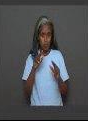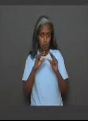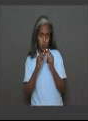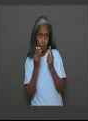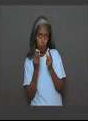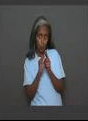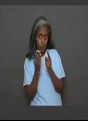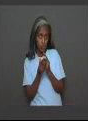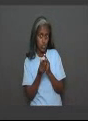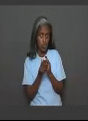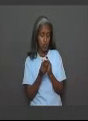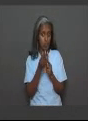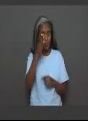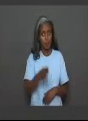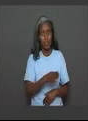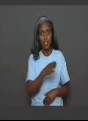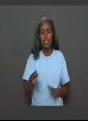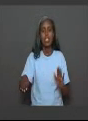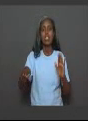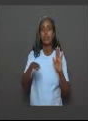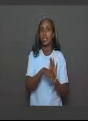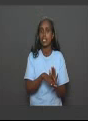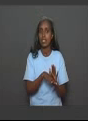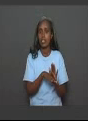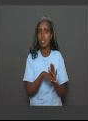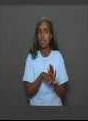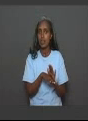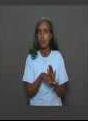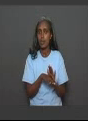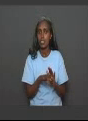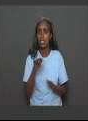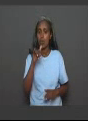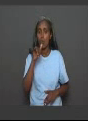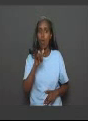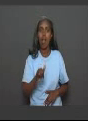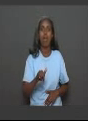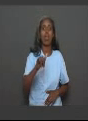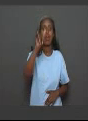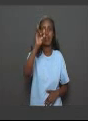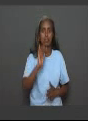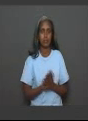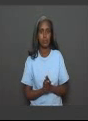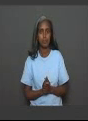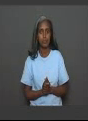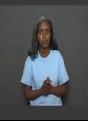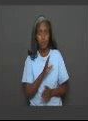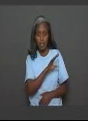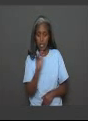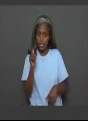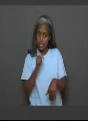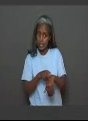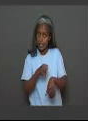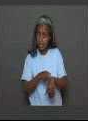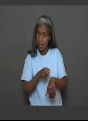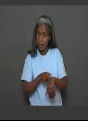position of a particle is represented by the y-axis, and the